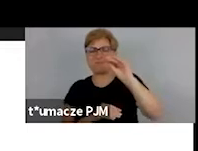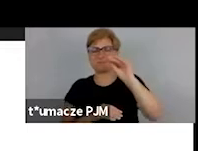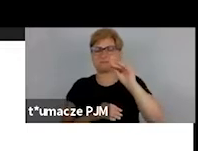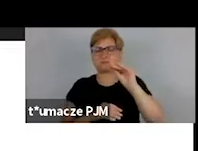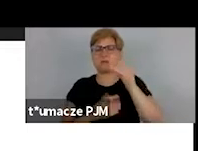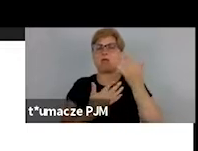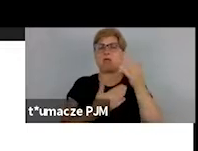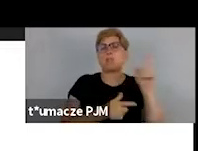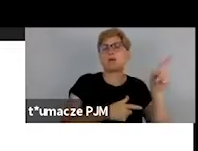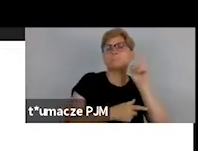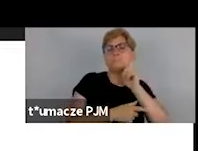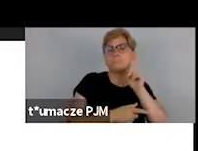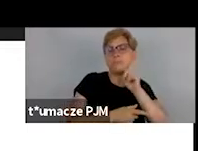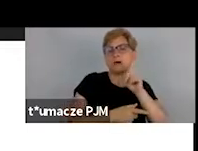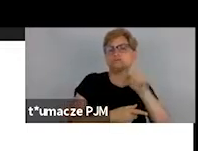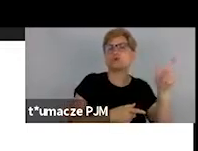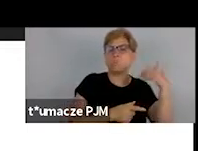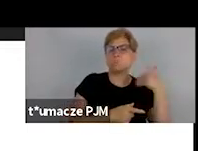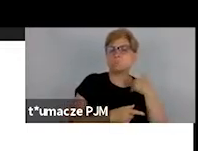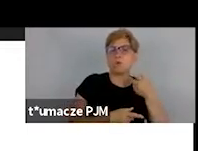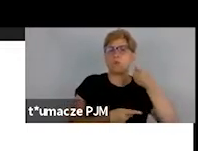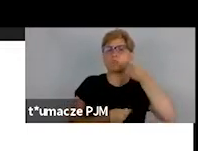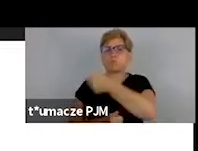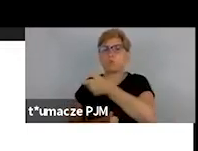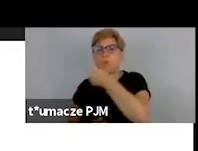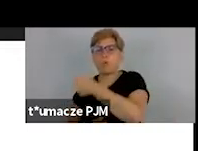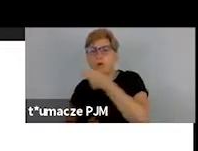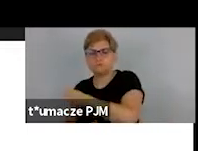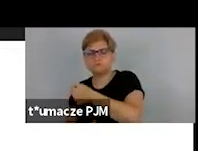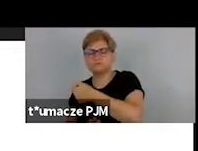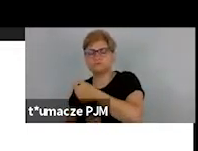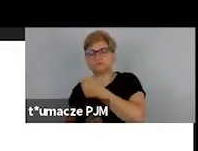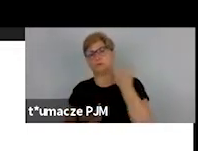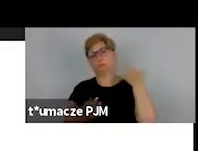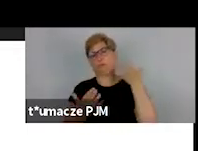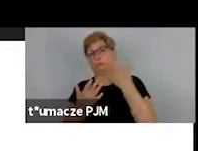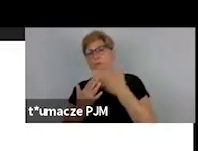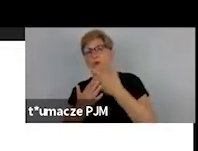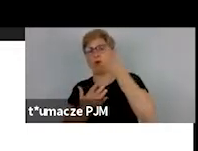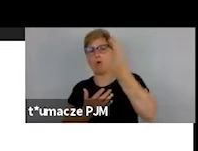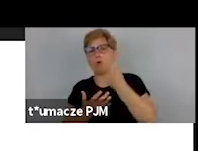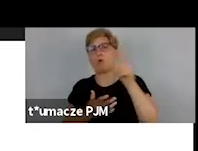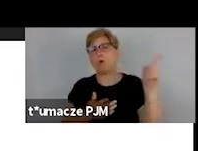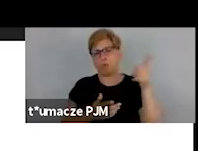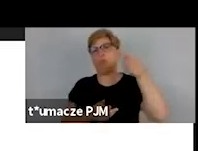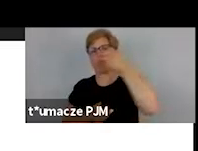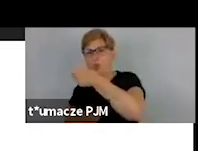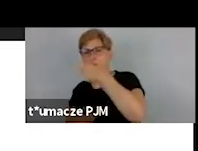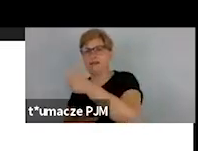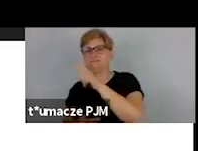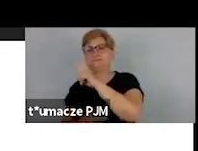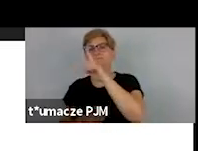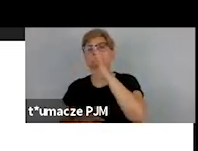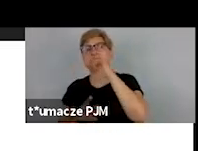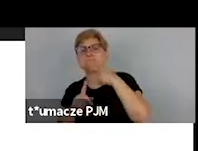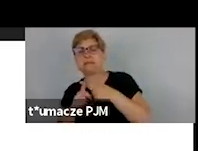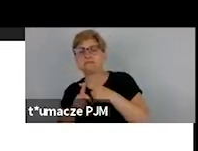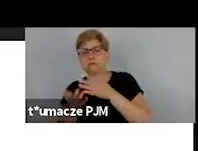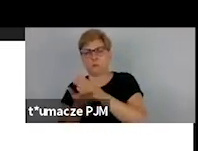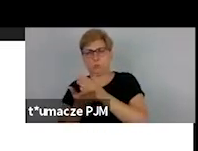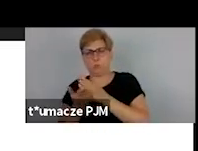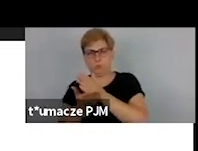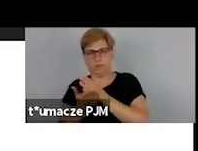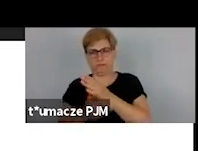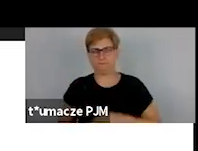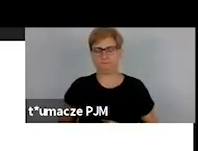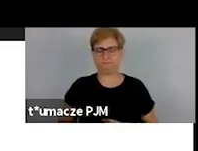of data. And in South Africa, the position of progressive organizations is very, very clear, that the law must allow